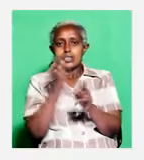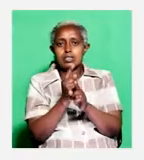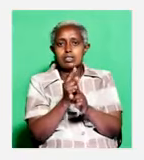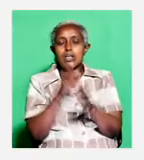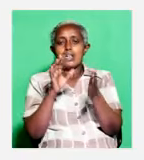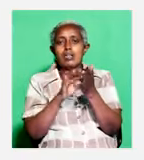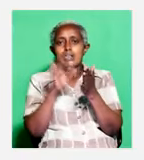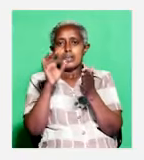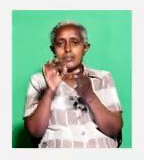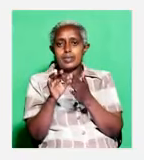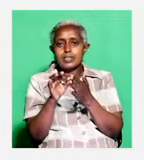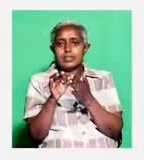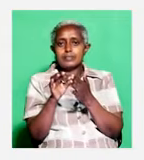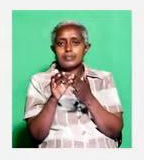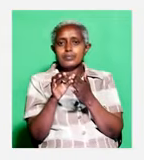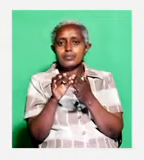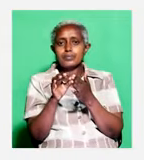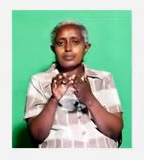critical numbers